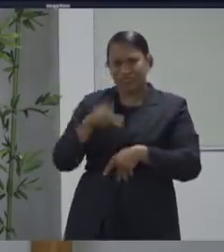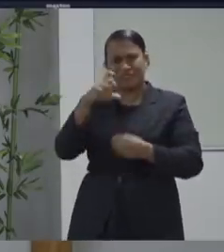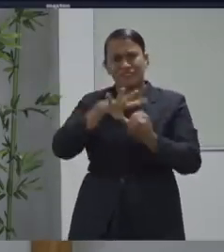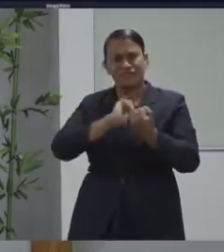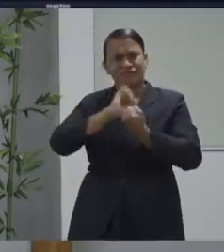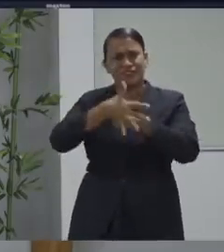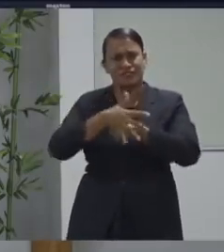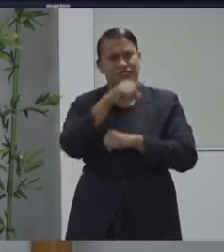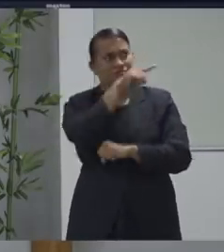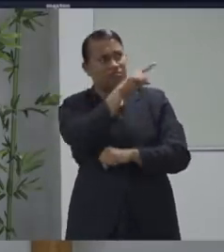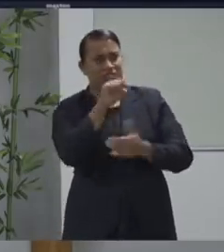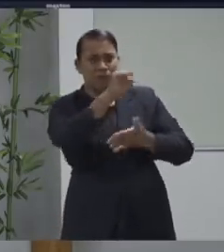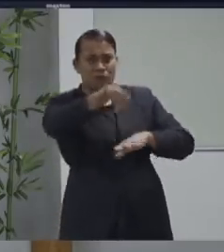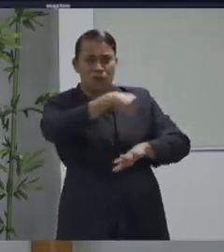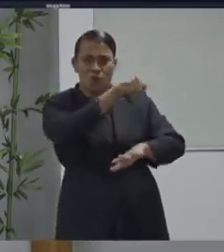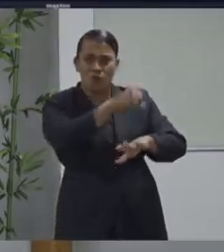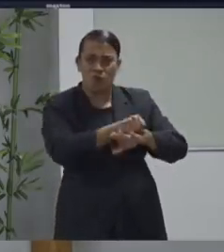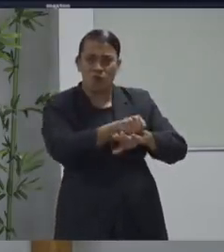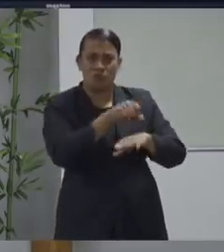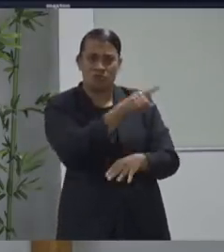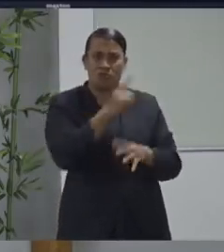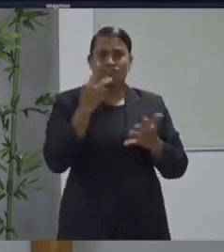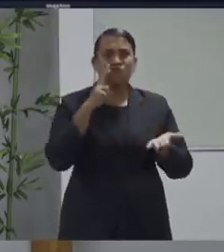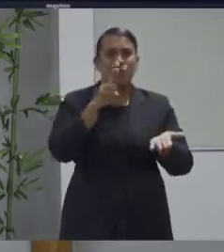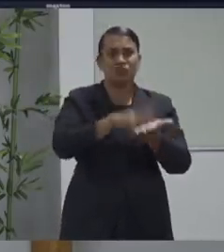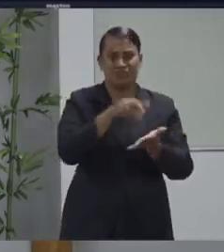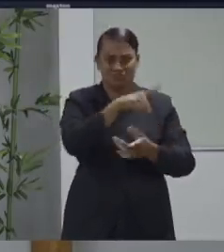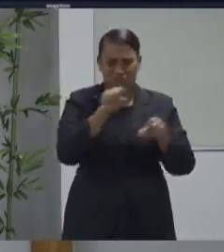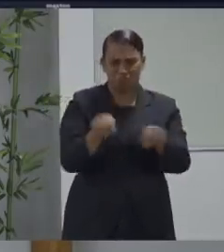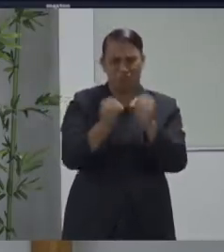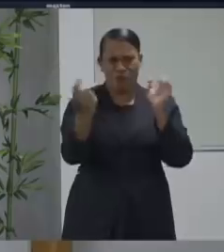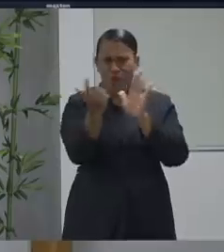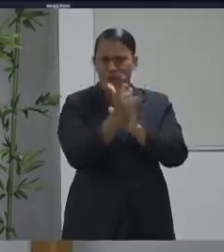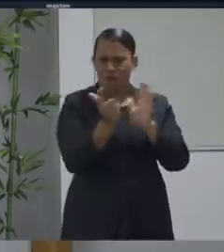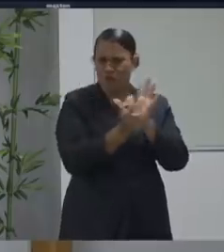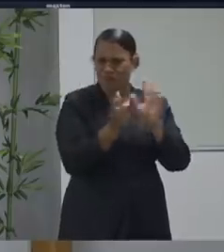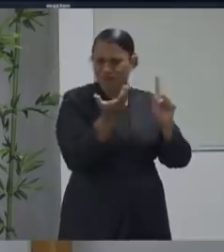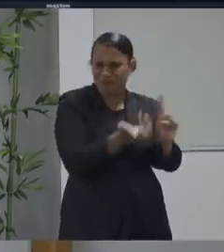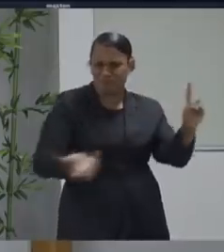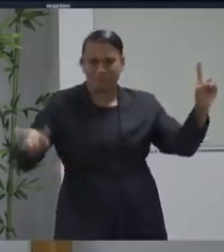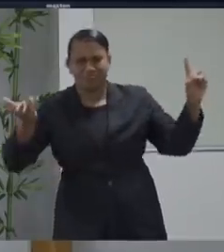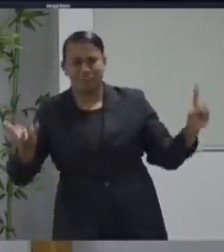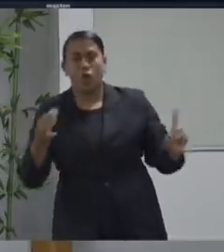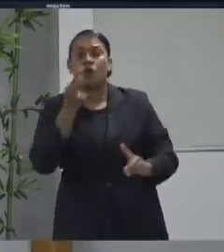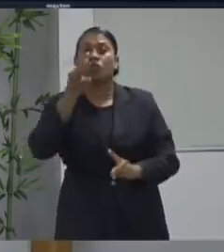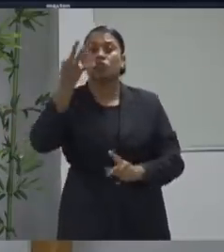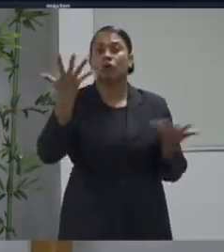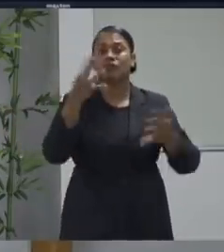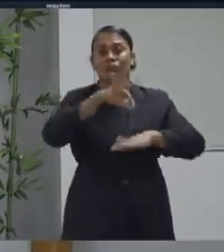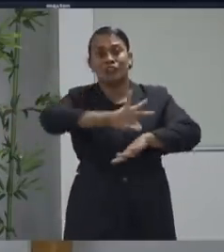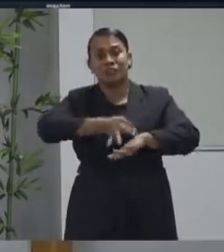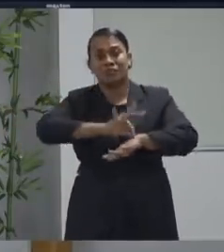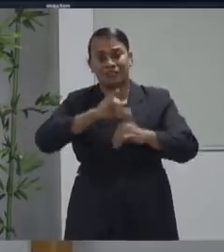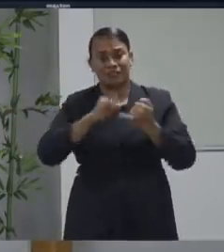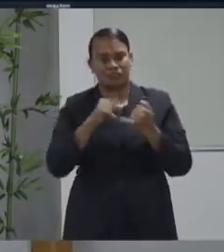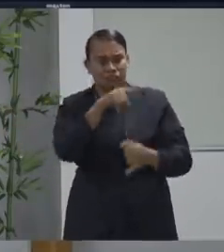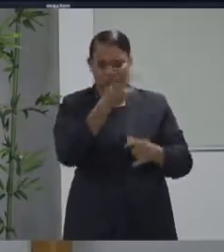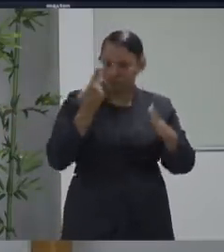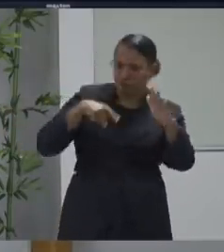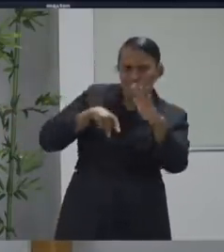was breaking quarantine, he was actually brought into the hospital in Singatoka, and then he bolted and